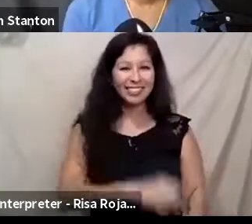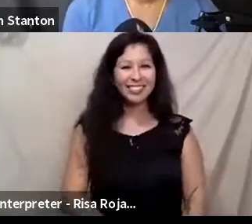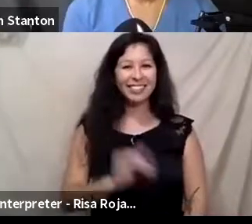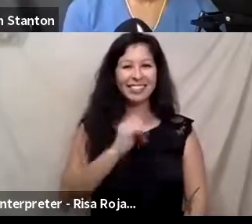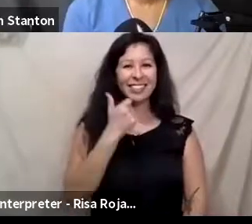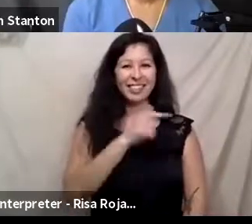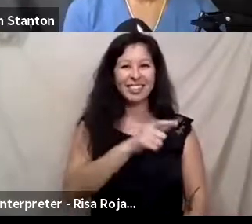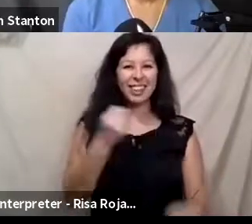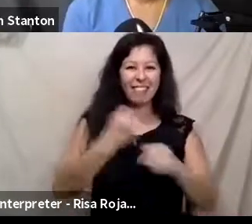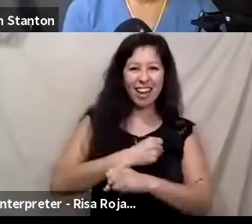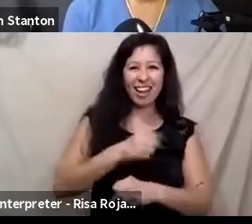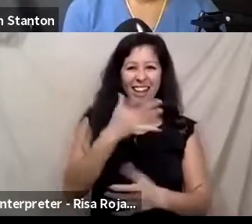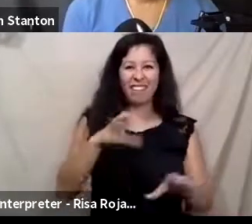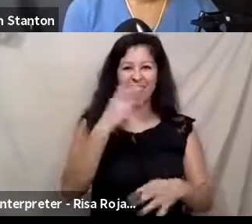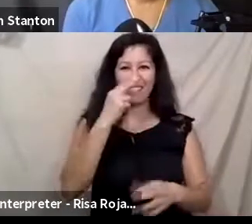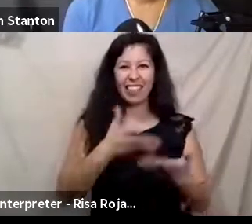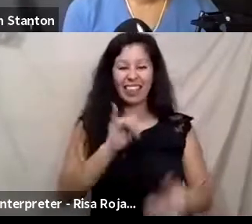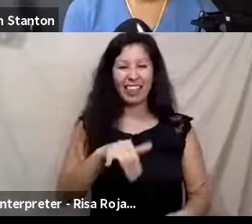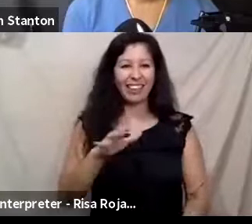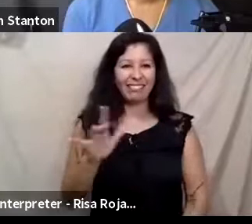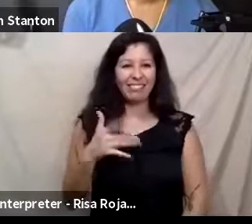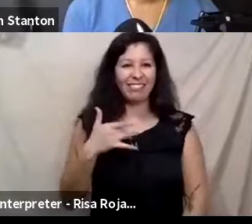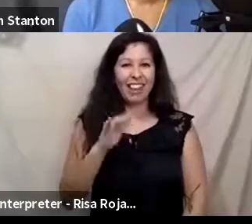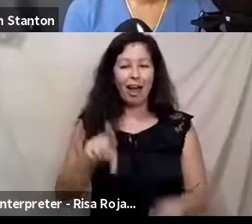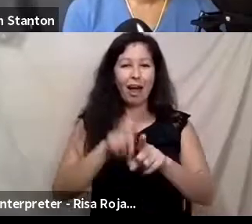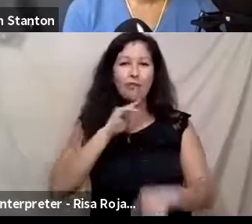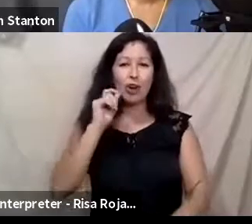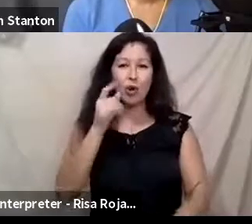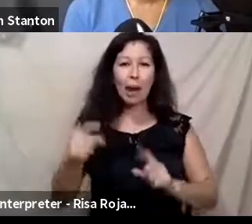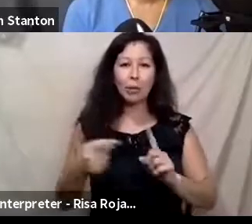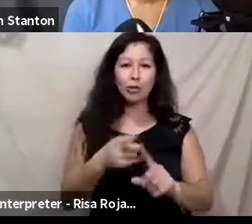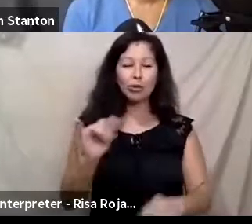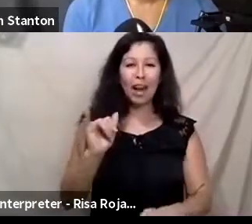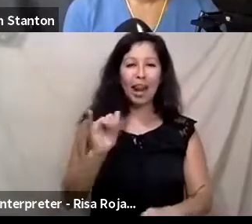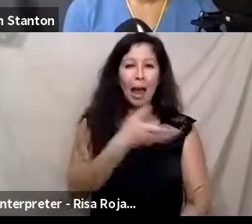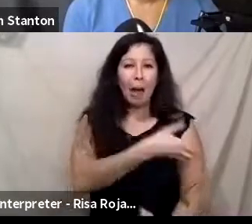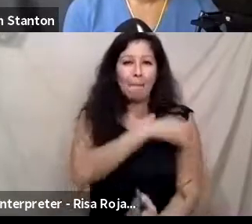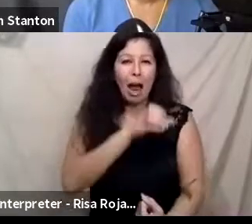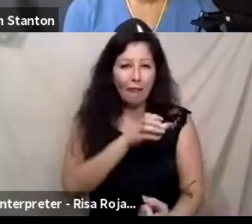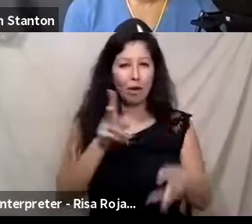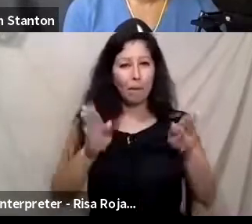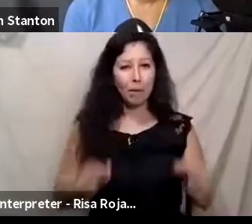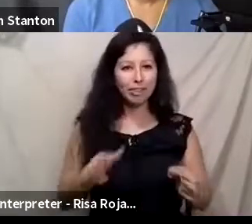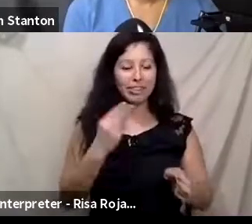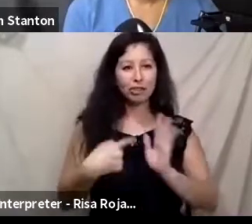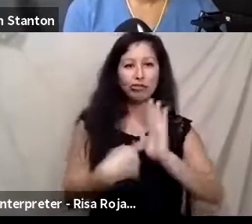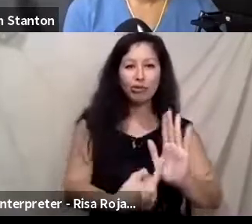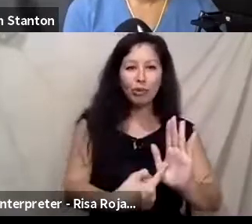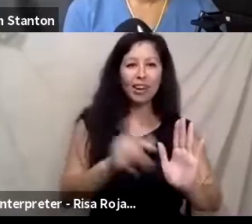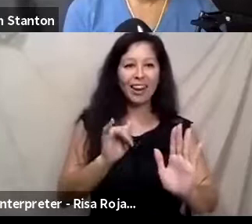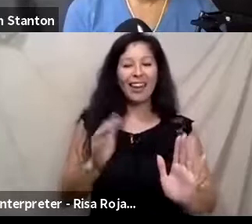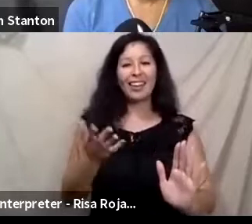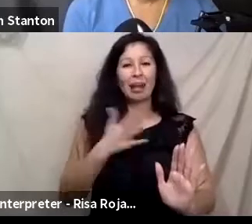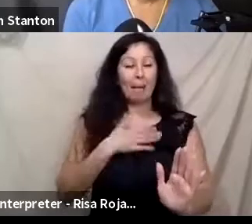she like fought and did fun stuff, and it was like, it was also really cool to be able to be like a powerful person, you know, and show like